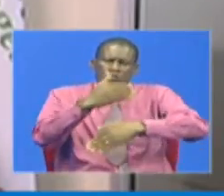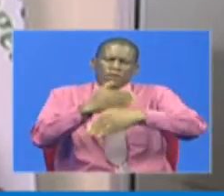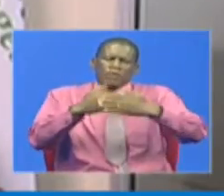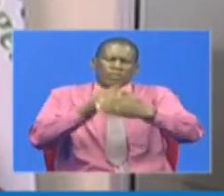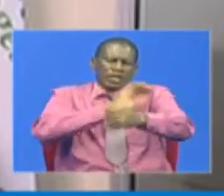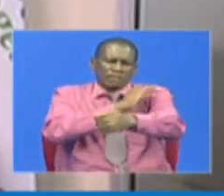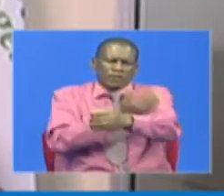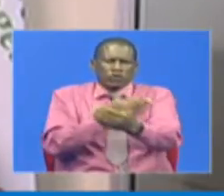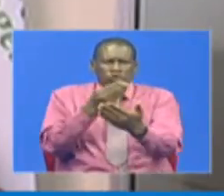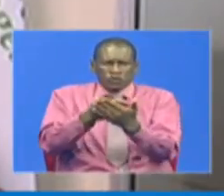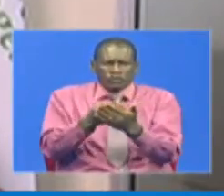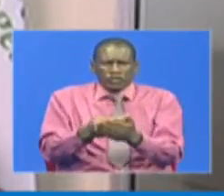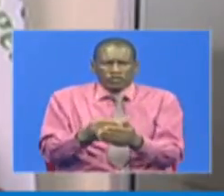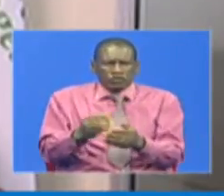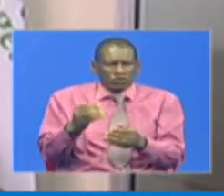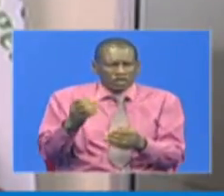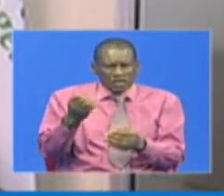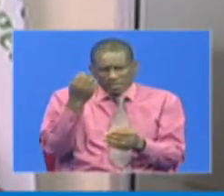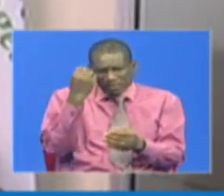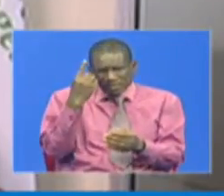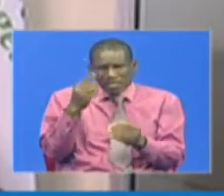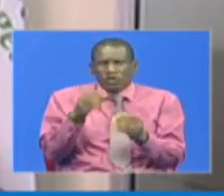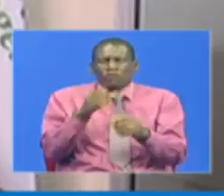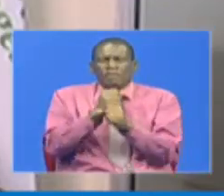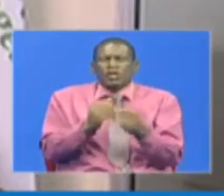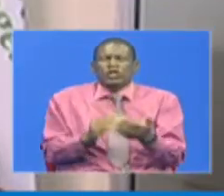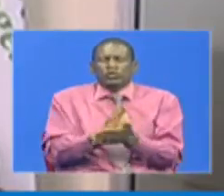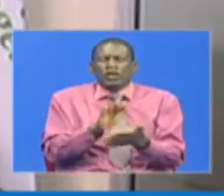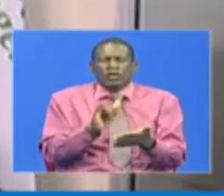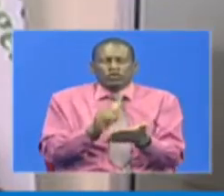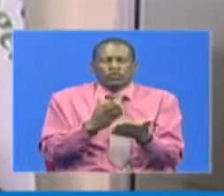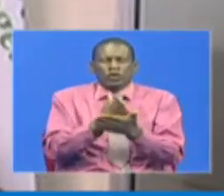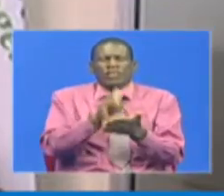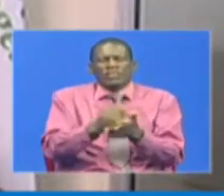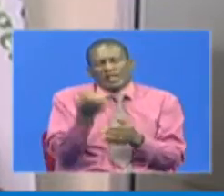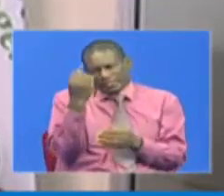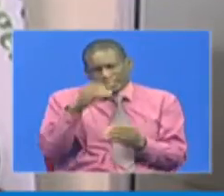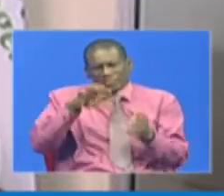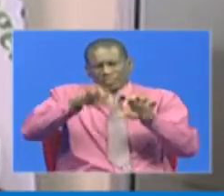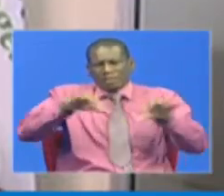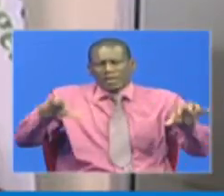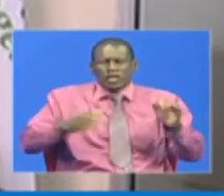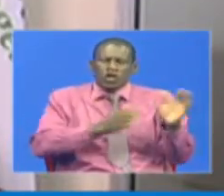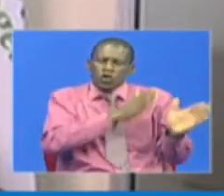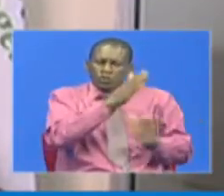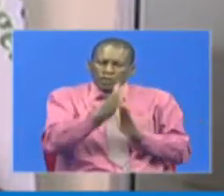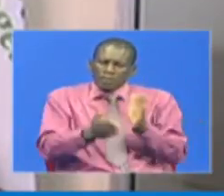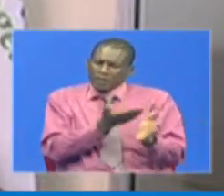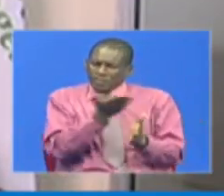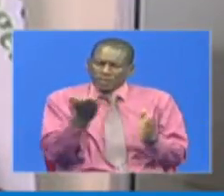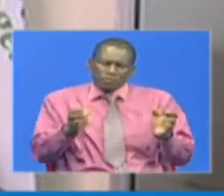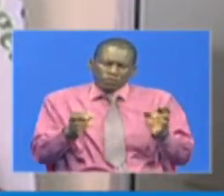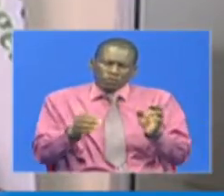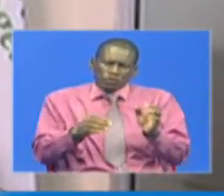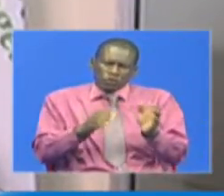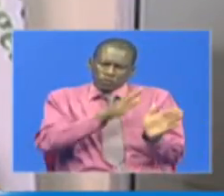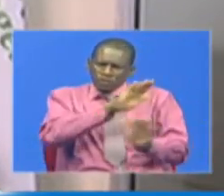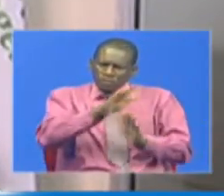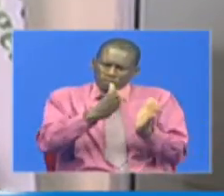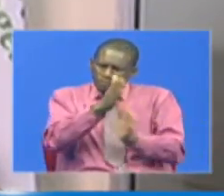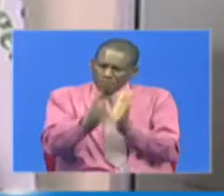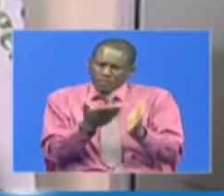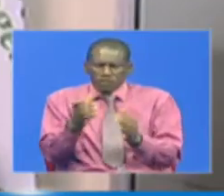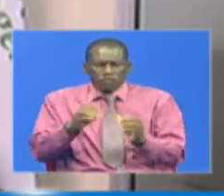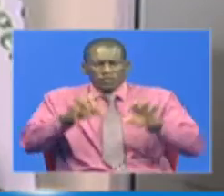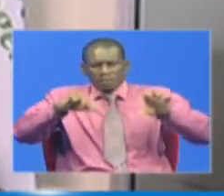literacy. We make sure that they understand the market. We prepare them and for readiness of market. We